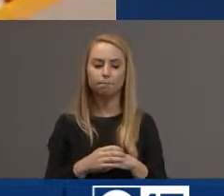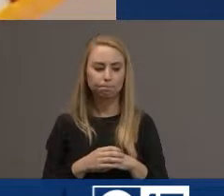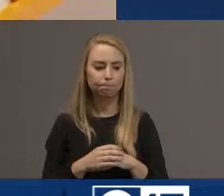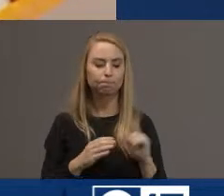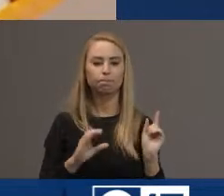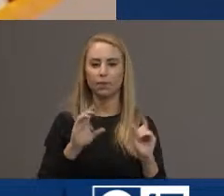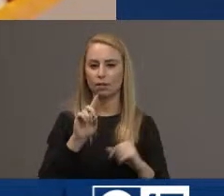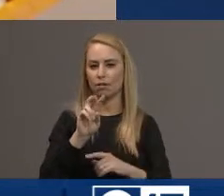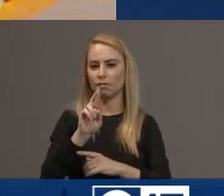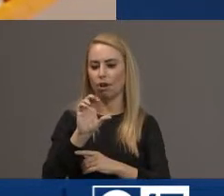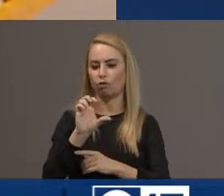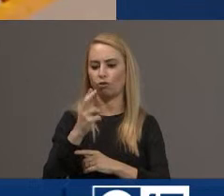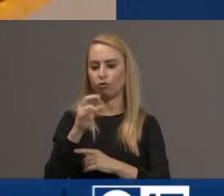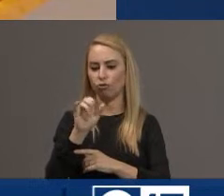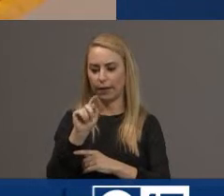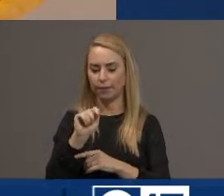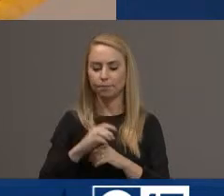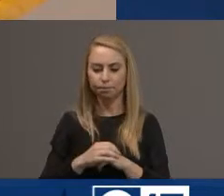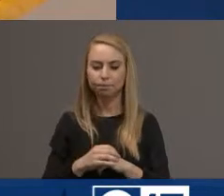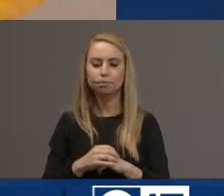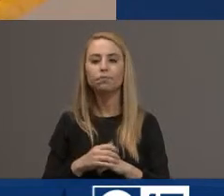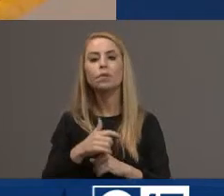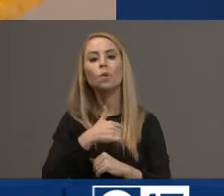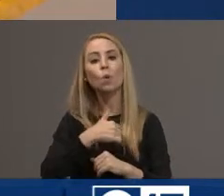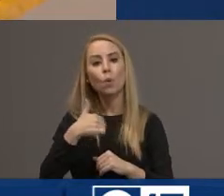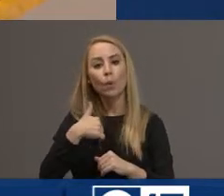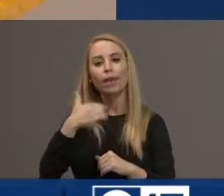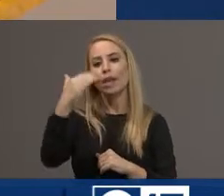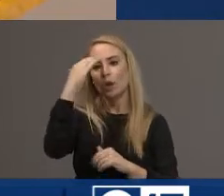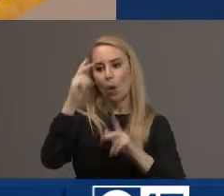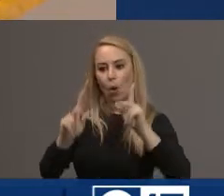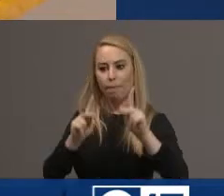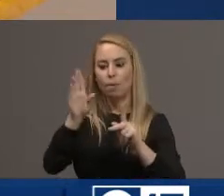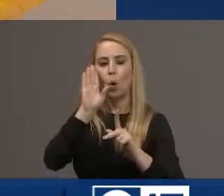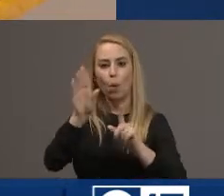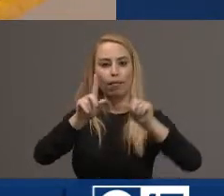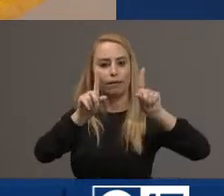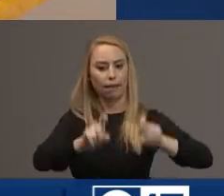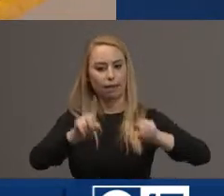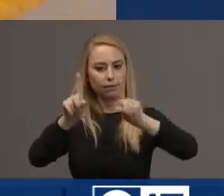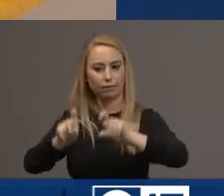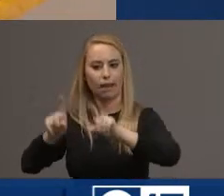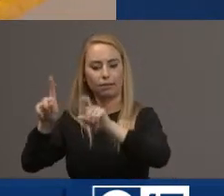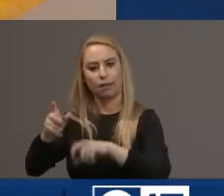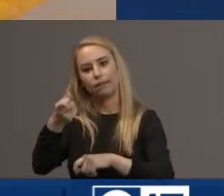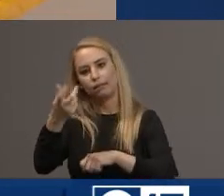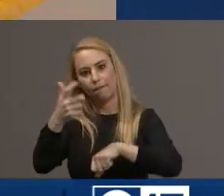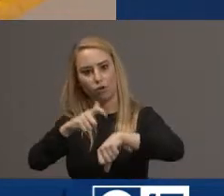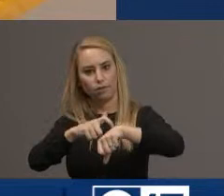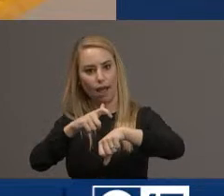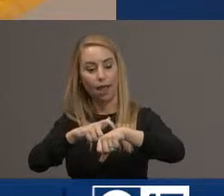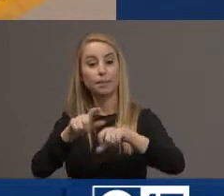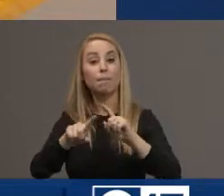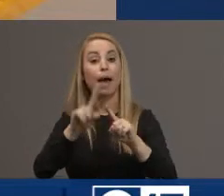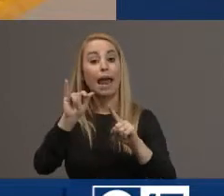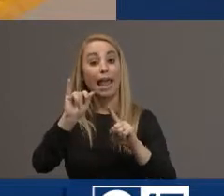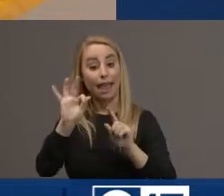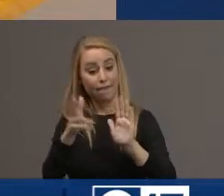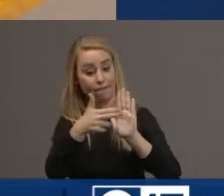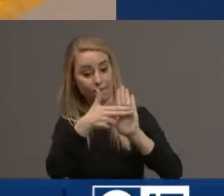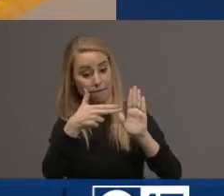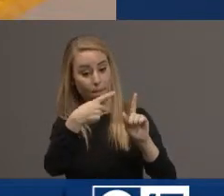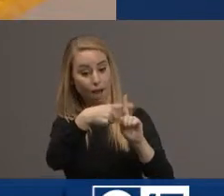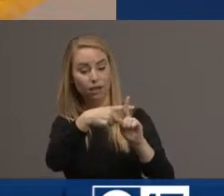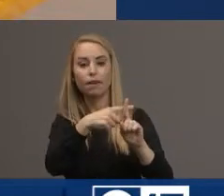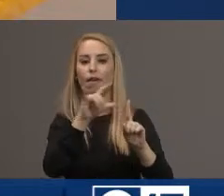is we are aware that people will get multiple tests. However, if you are a case, you are only counted once, and